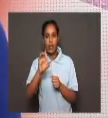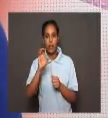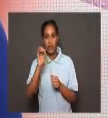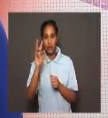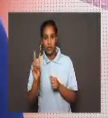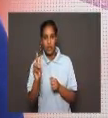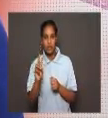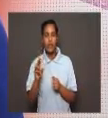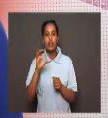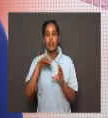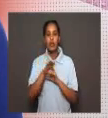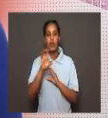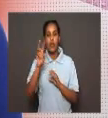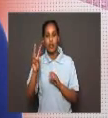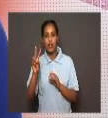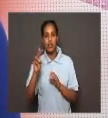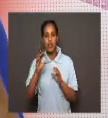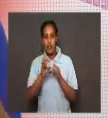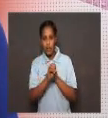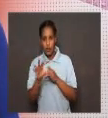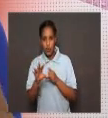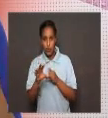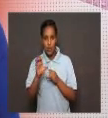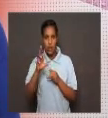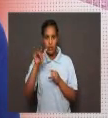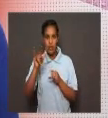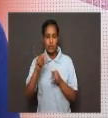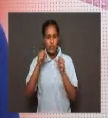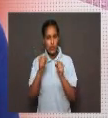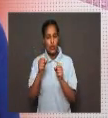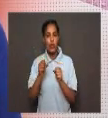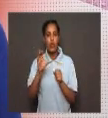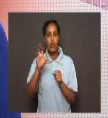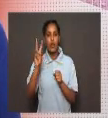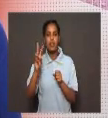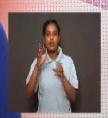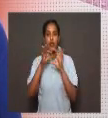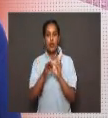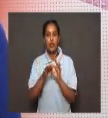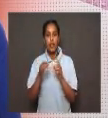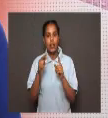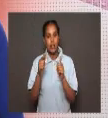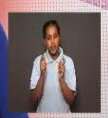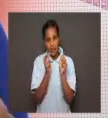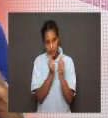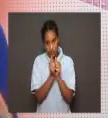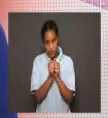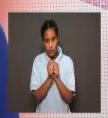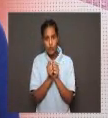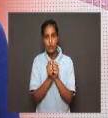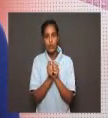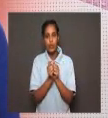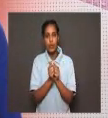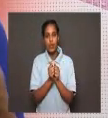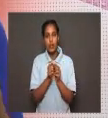In covalent network crystals, strong covalent bonds link atoms together throughout